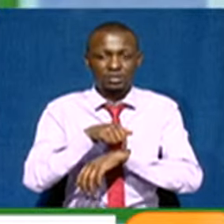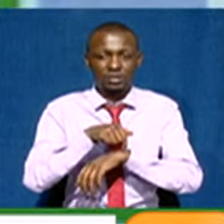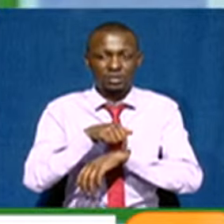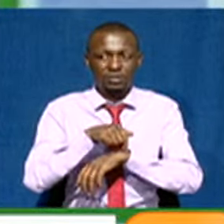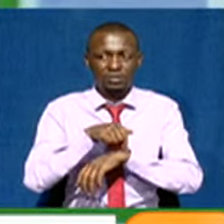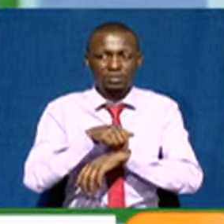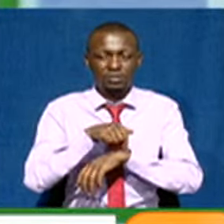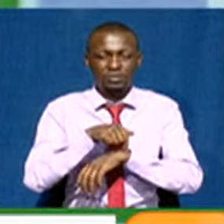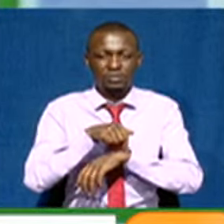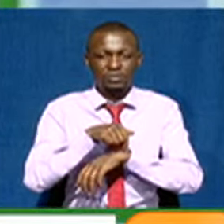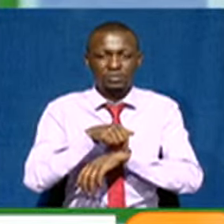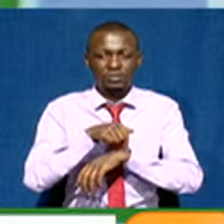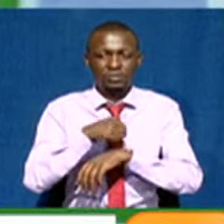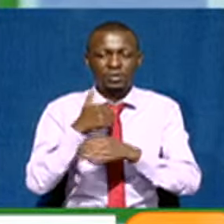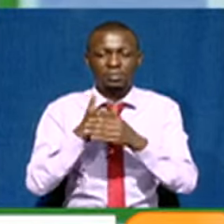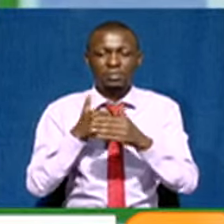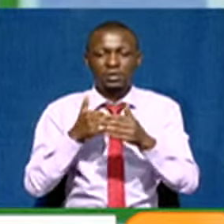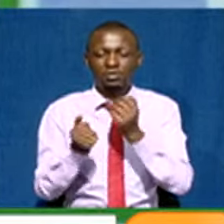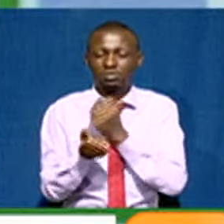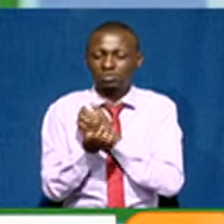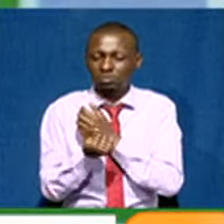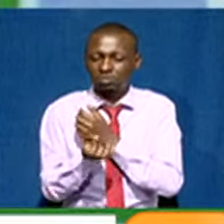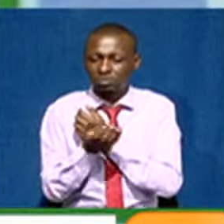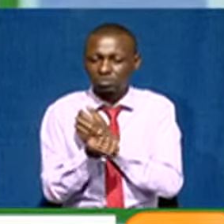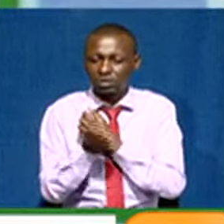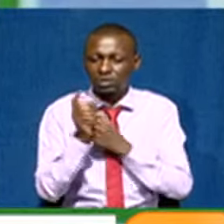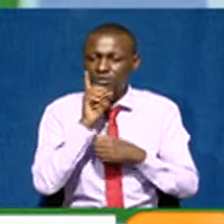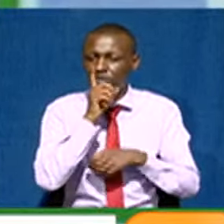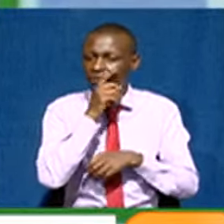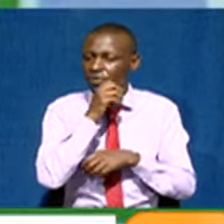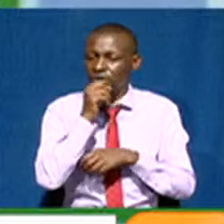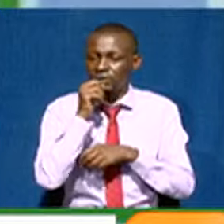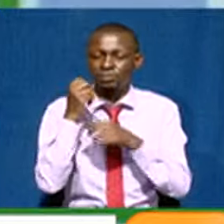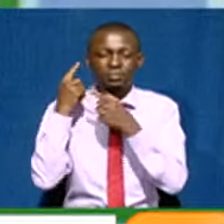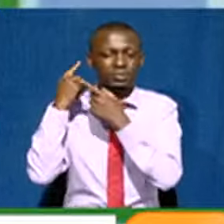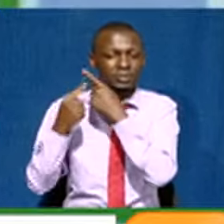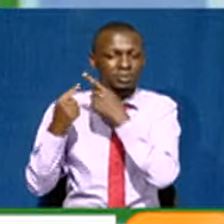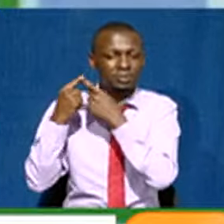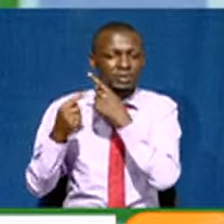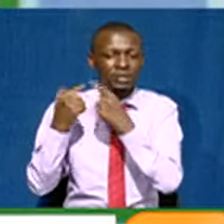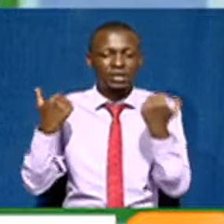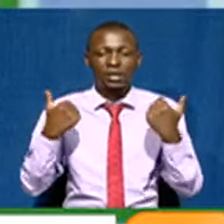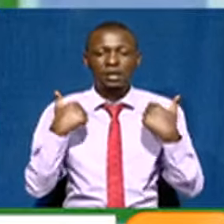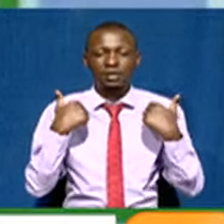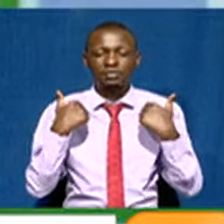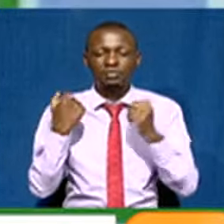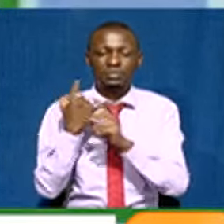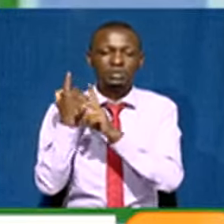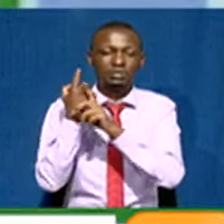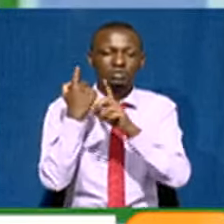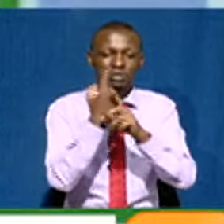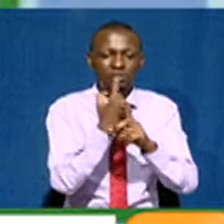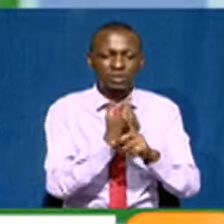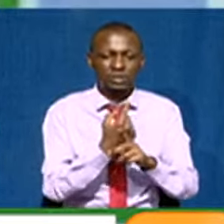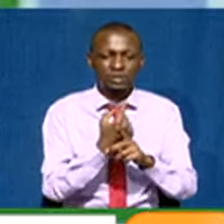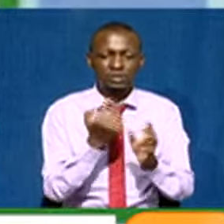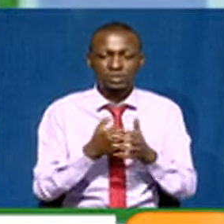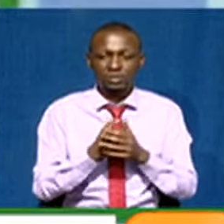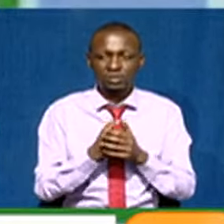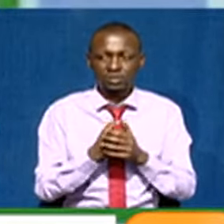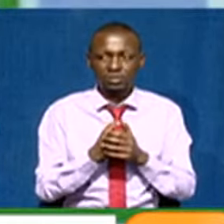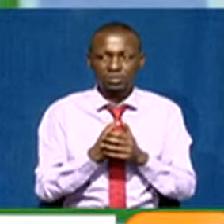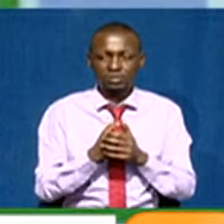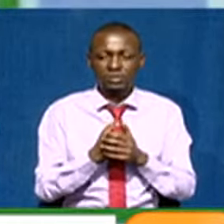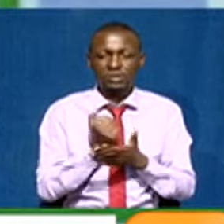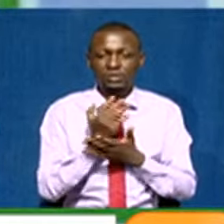explaining that we have had experiences along the way Of course, we've tried our hands in some of the things